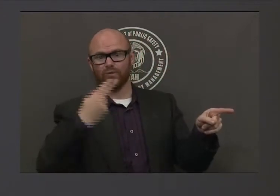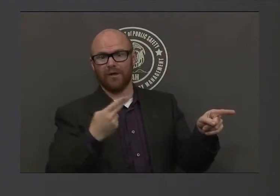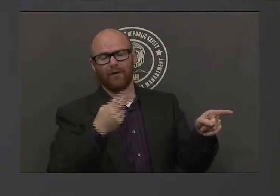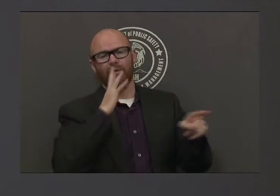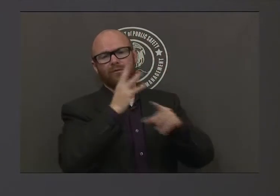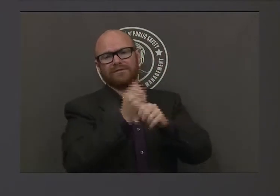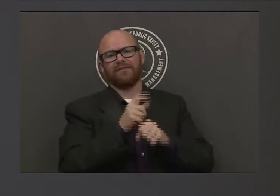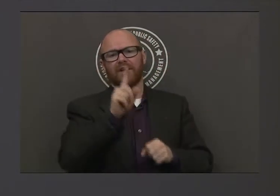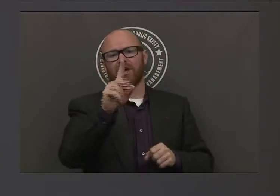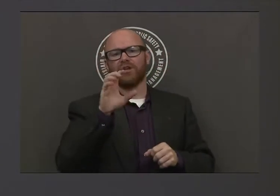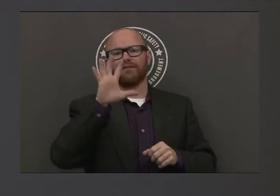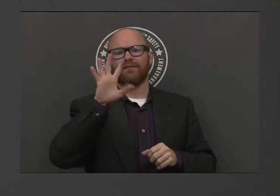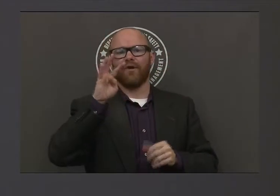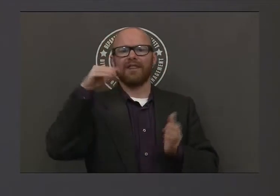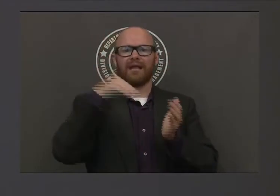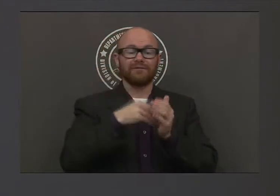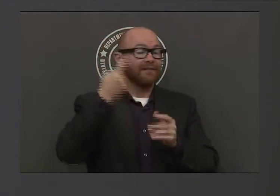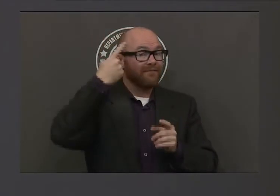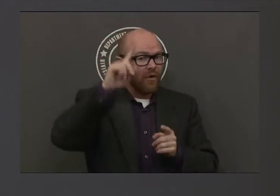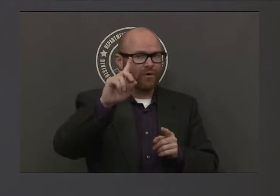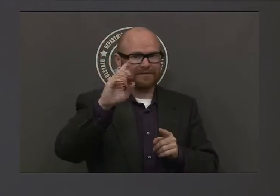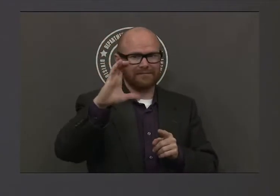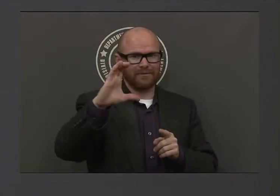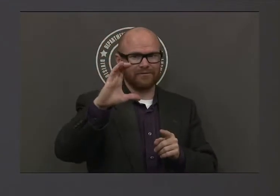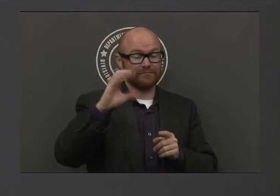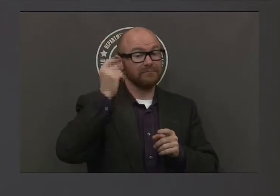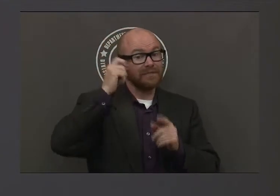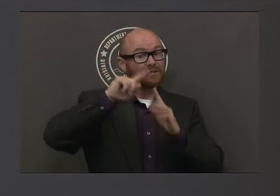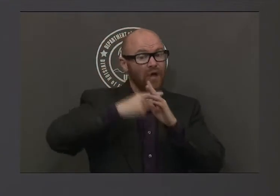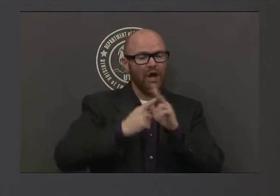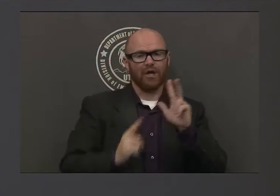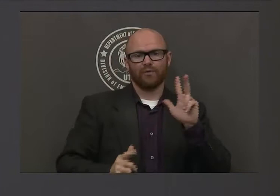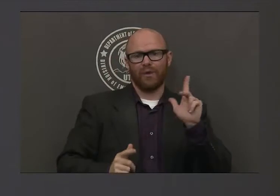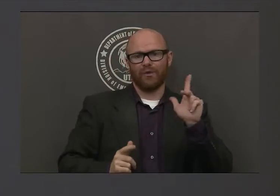at 154,006. We've just been guaranteed